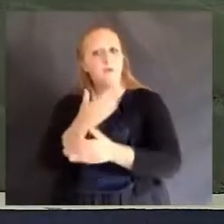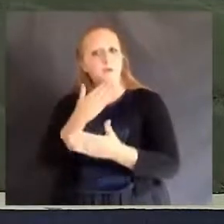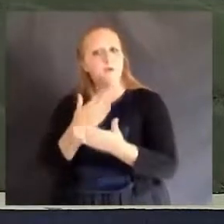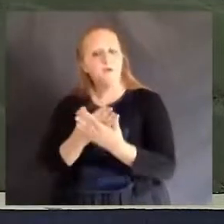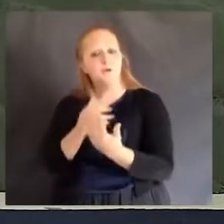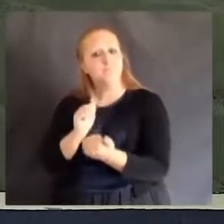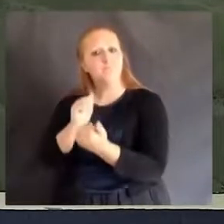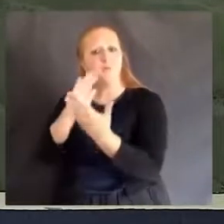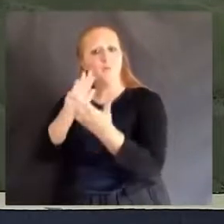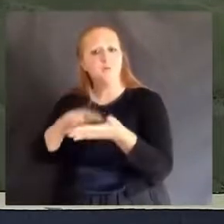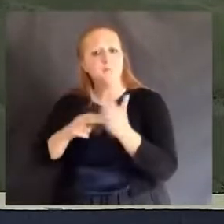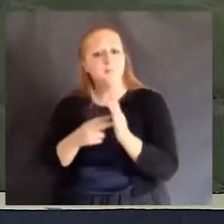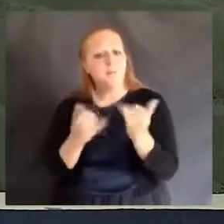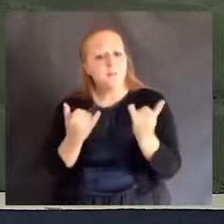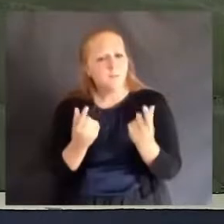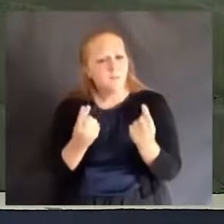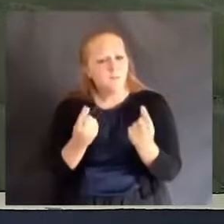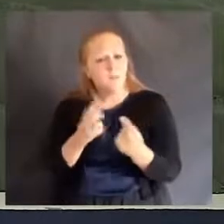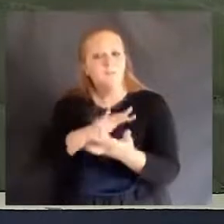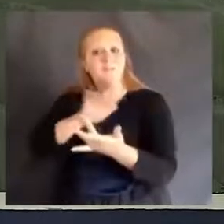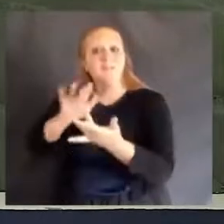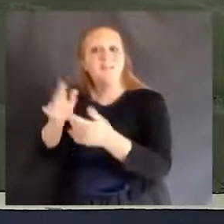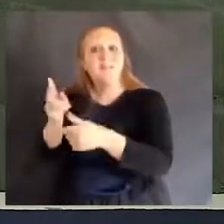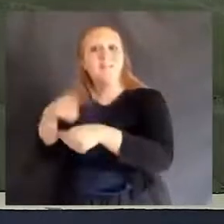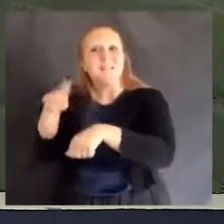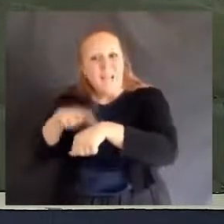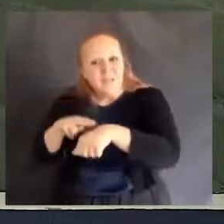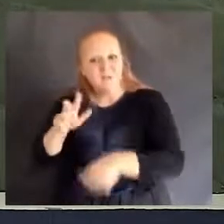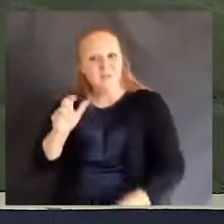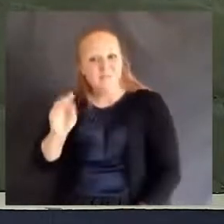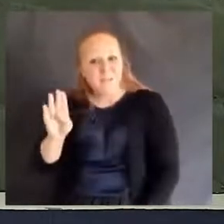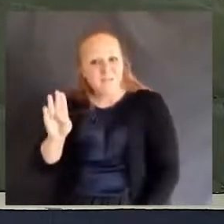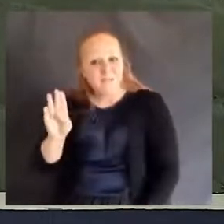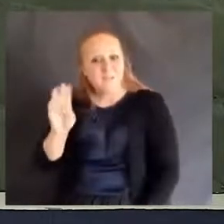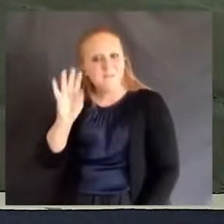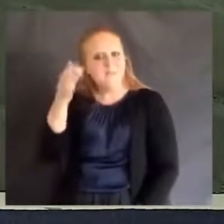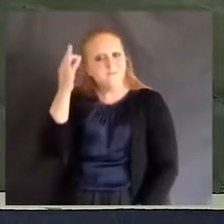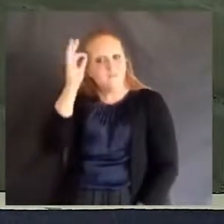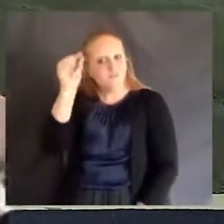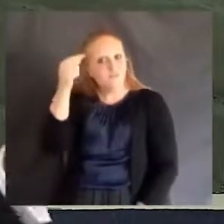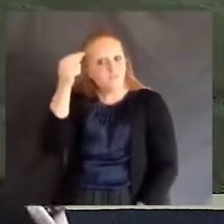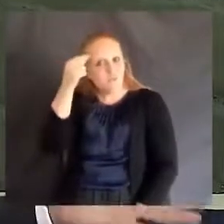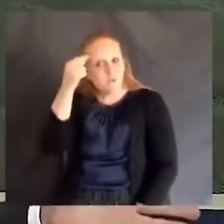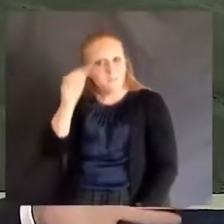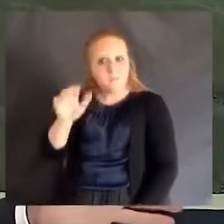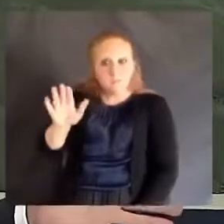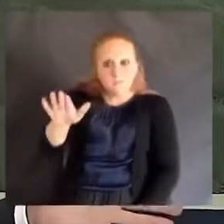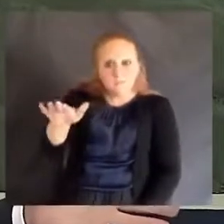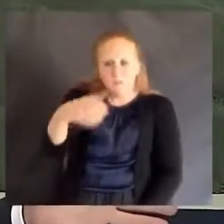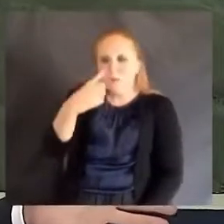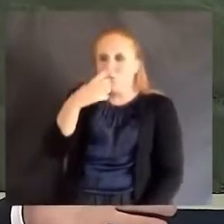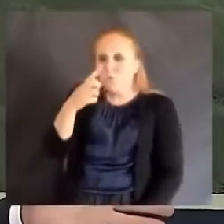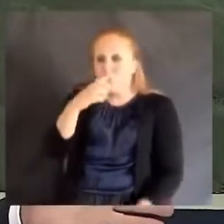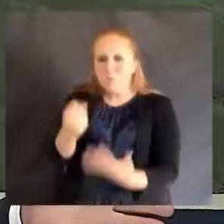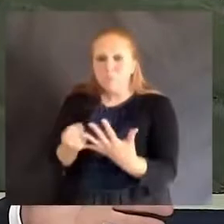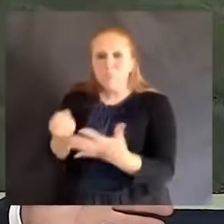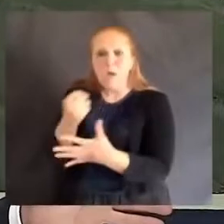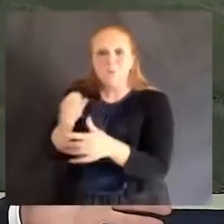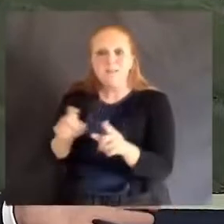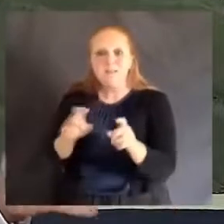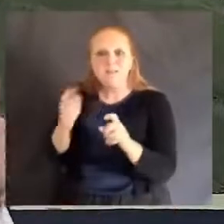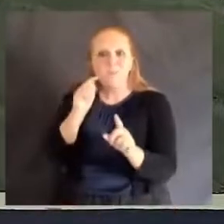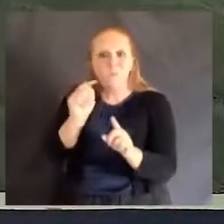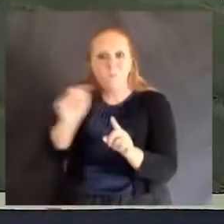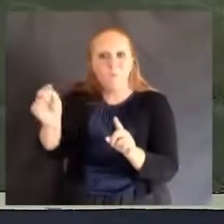national laboratories, and the federal government is asking the national laboratories to prioritize testing in those